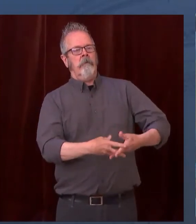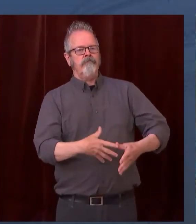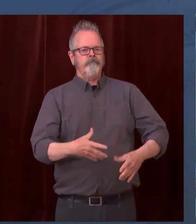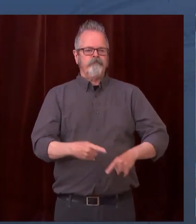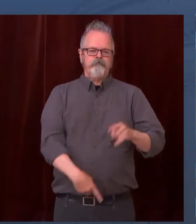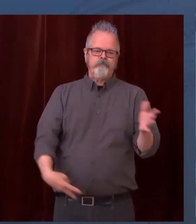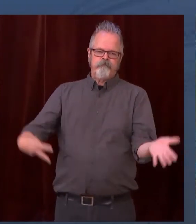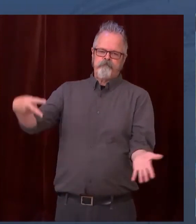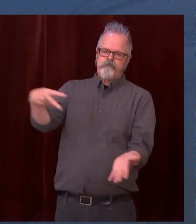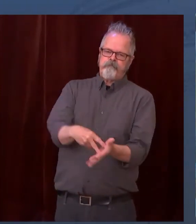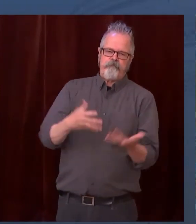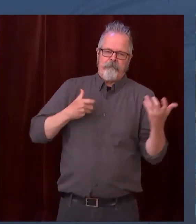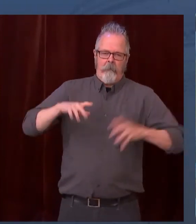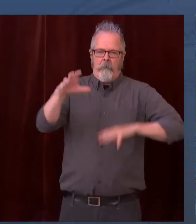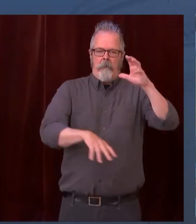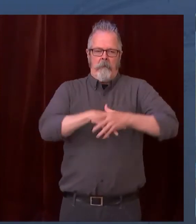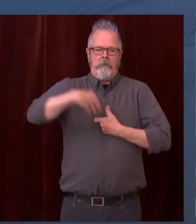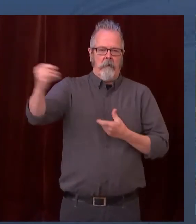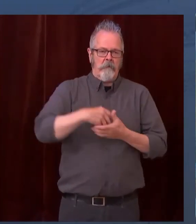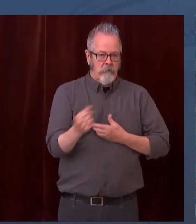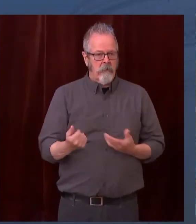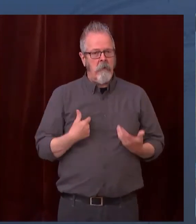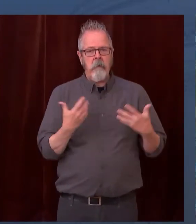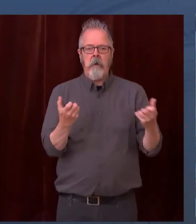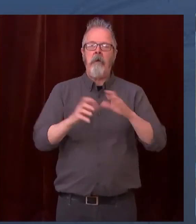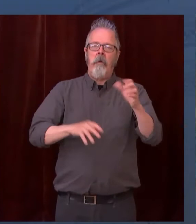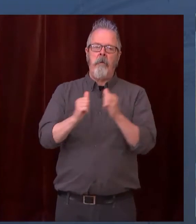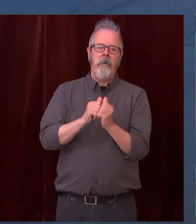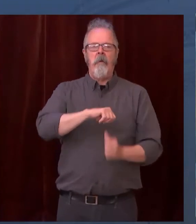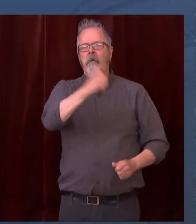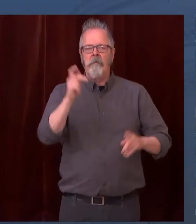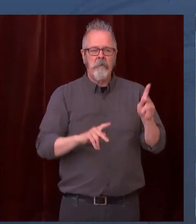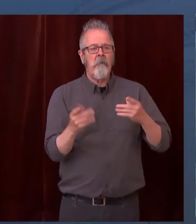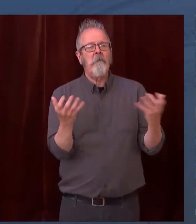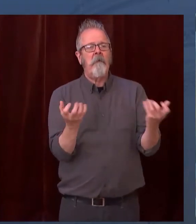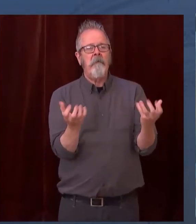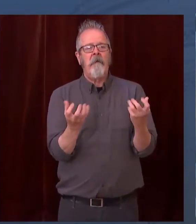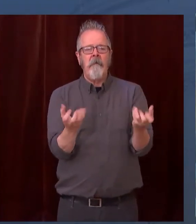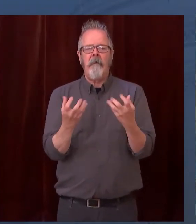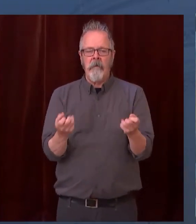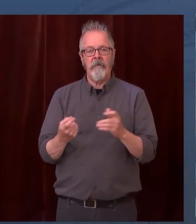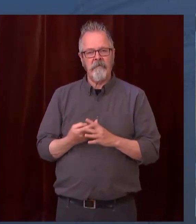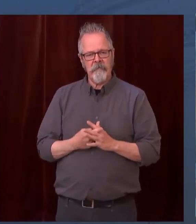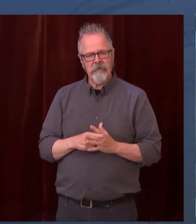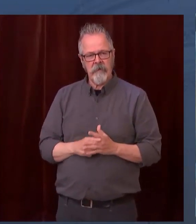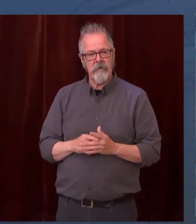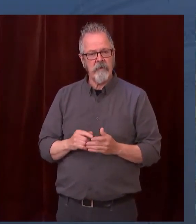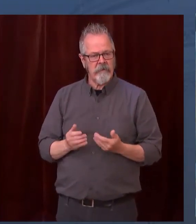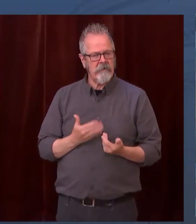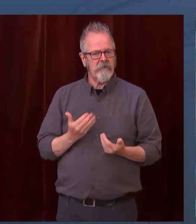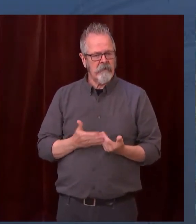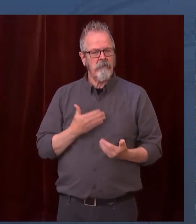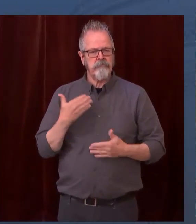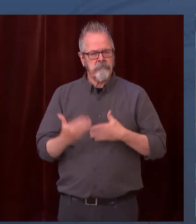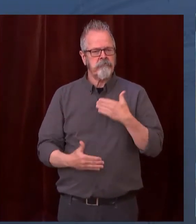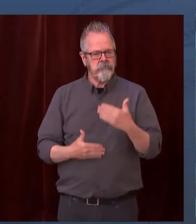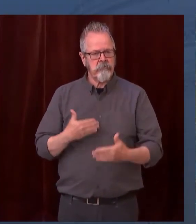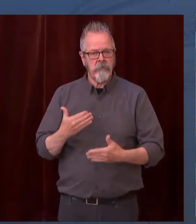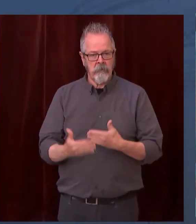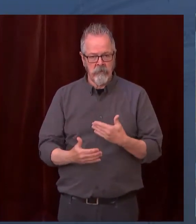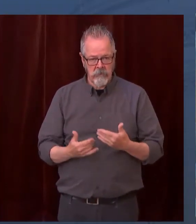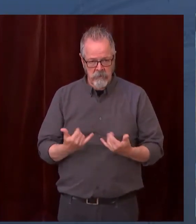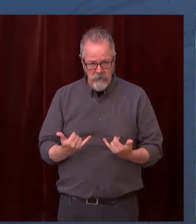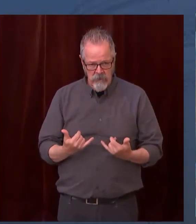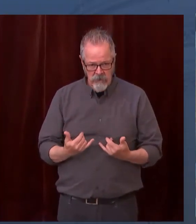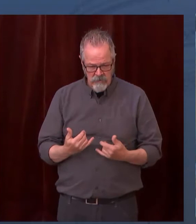great job in the beginning, but we're in this for the long haul. These viruses, have a timeline of their